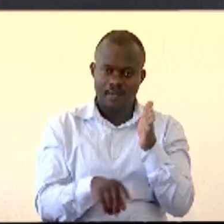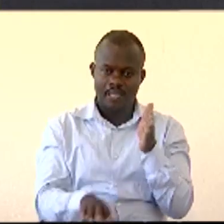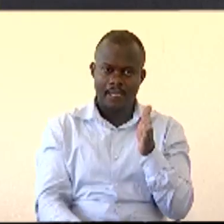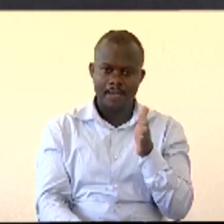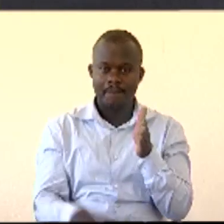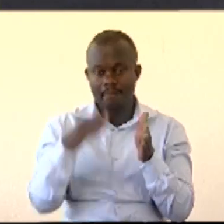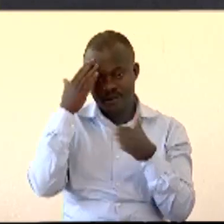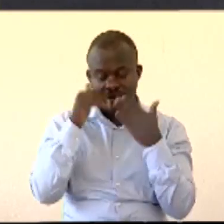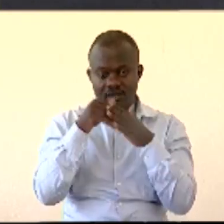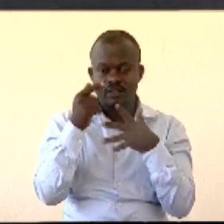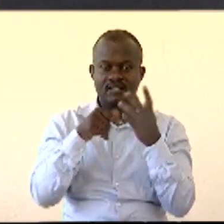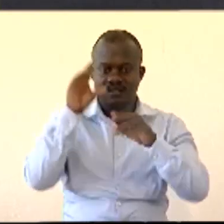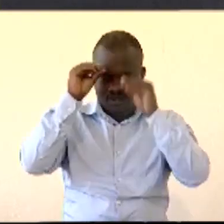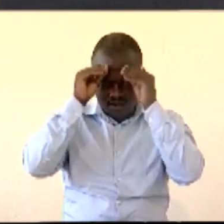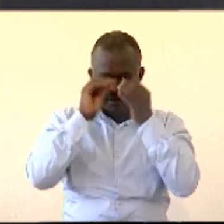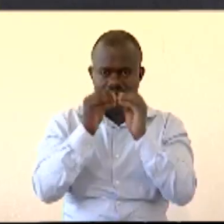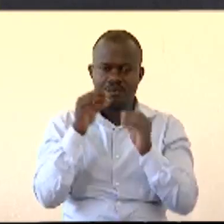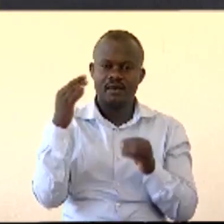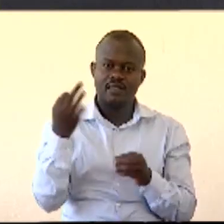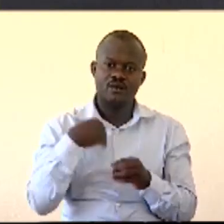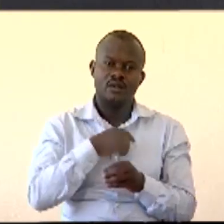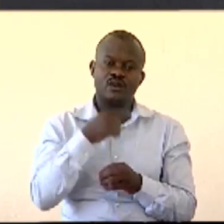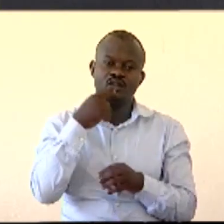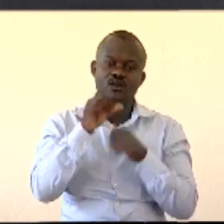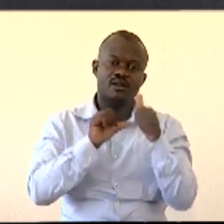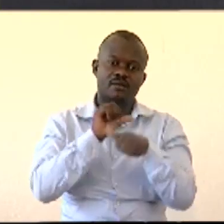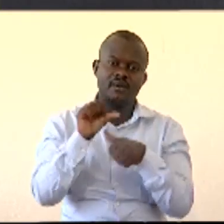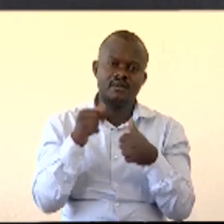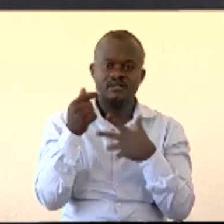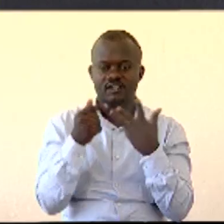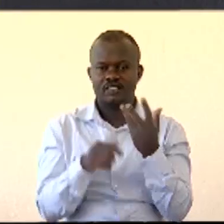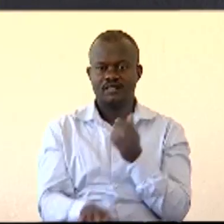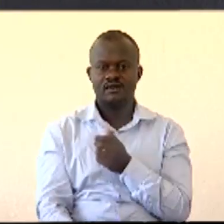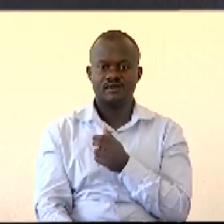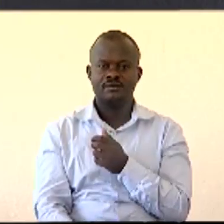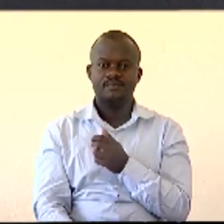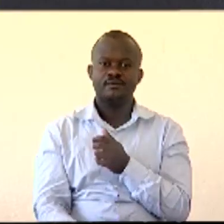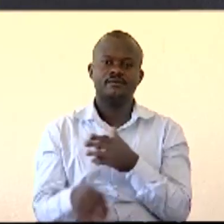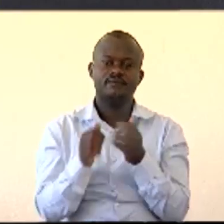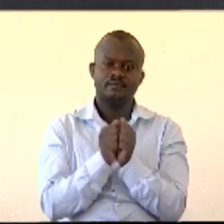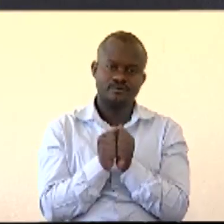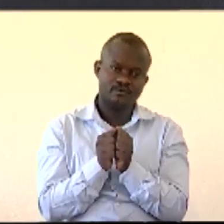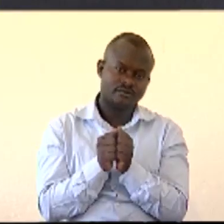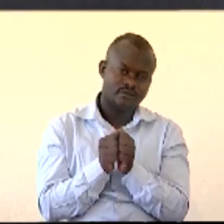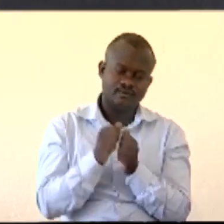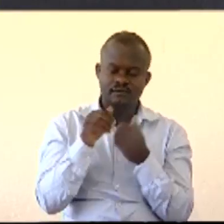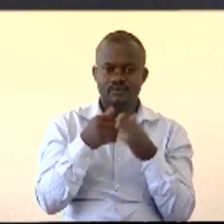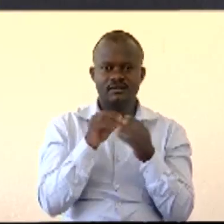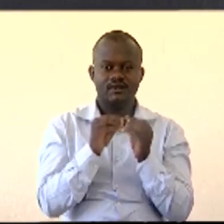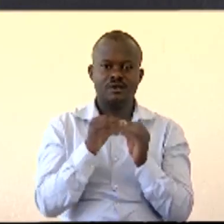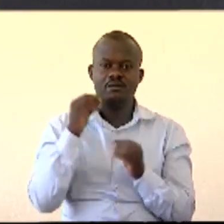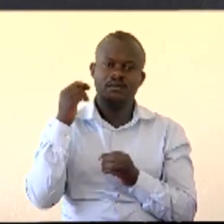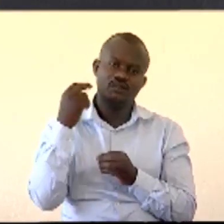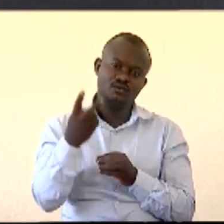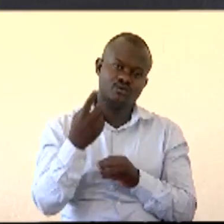Because this is lesson number 3. We have been talking about this. In the lesson number 1, lesson number 2,